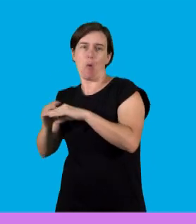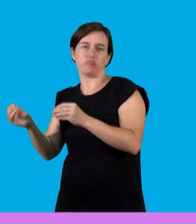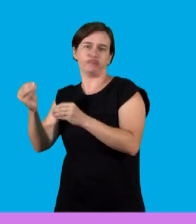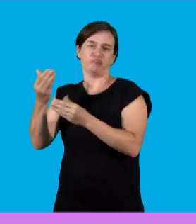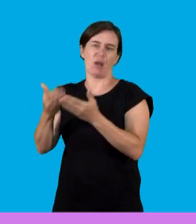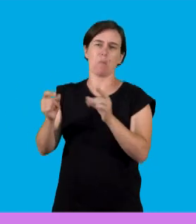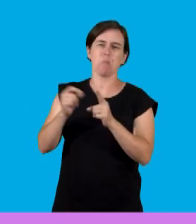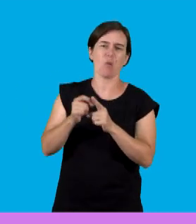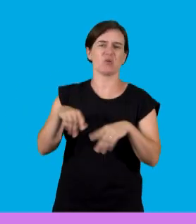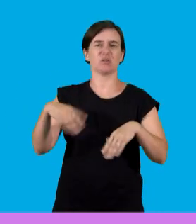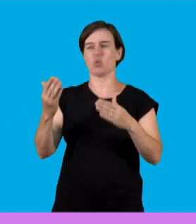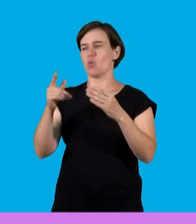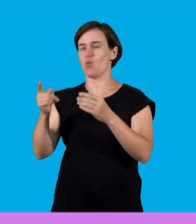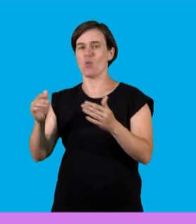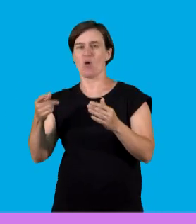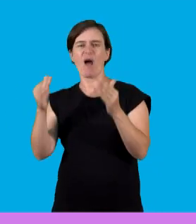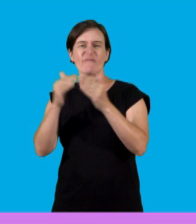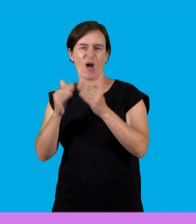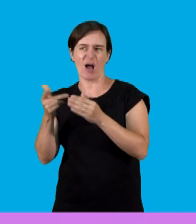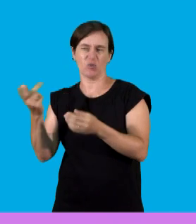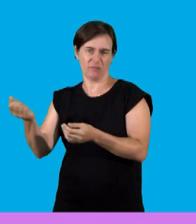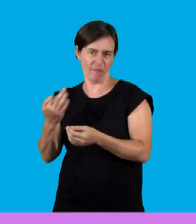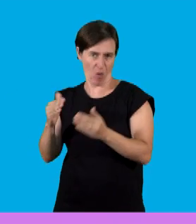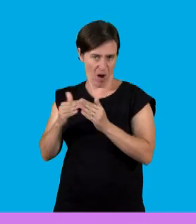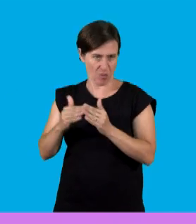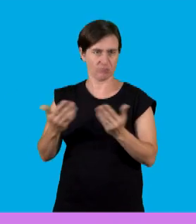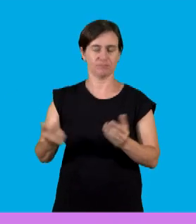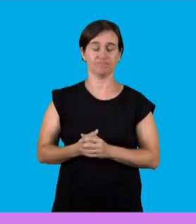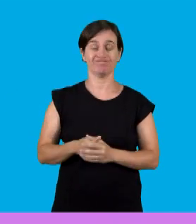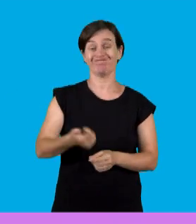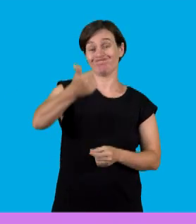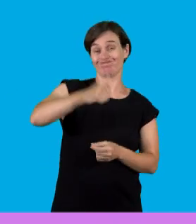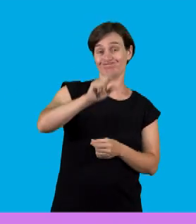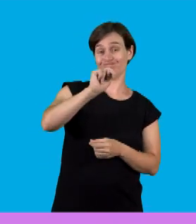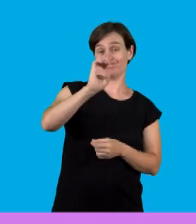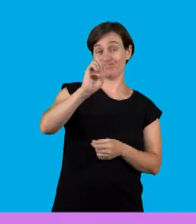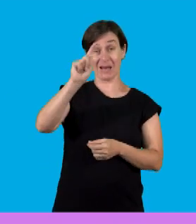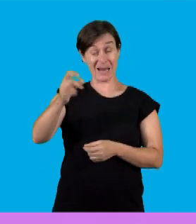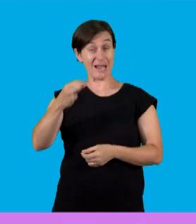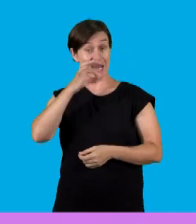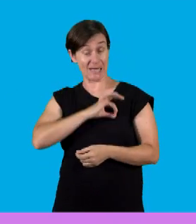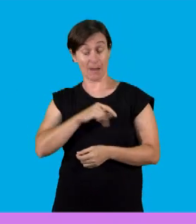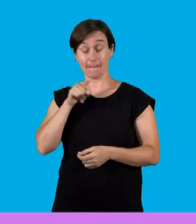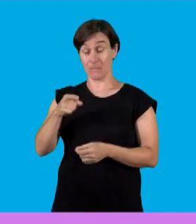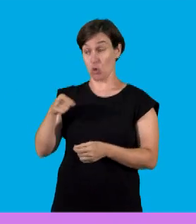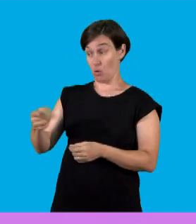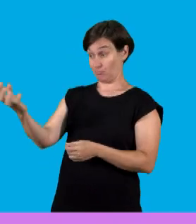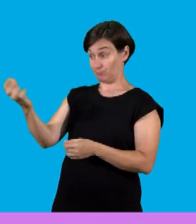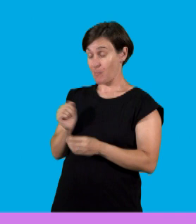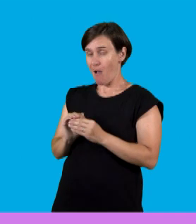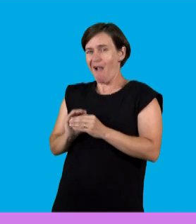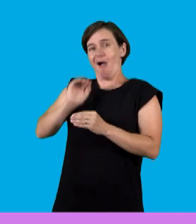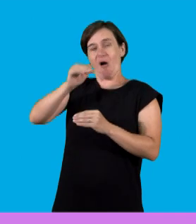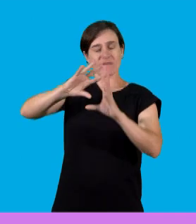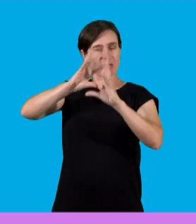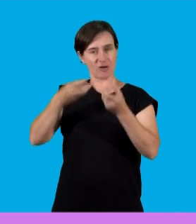a bonus, your housing allowance, and so on. Then we said that net income is income after all